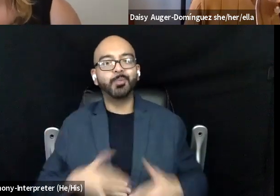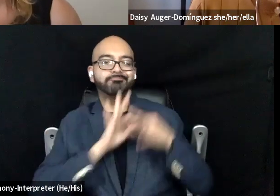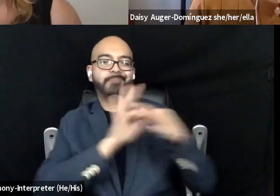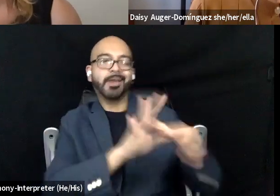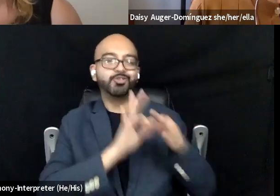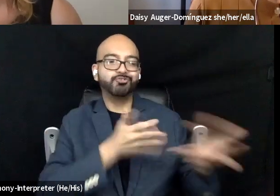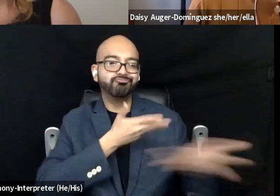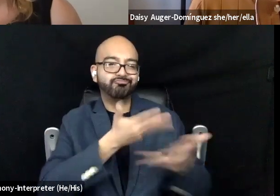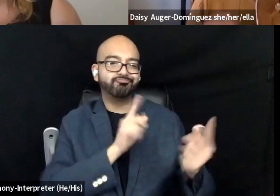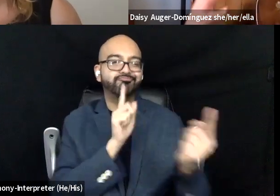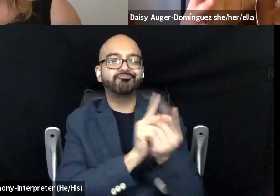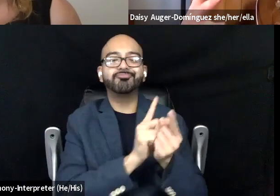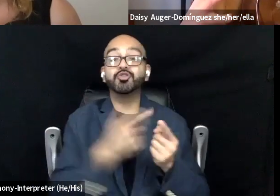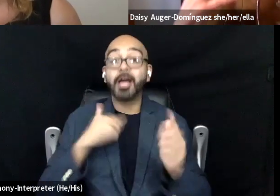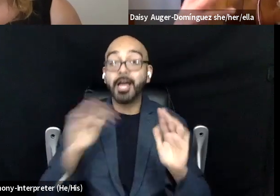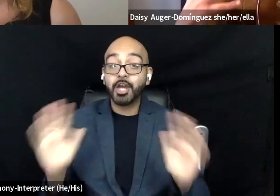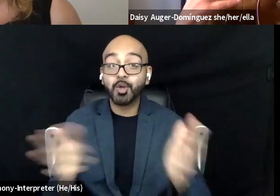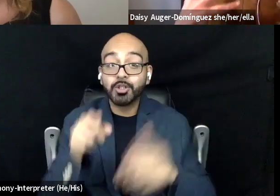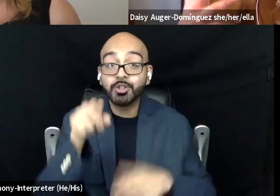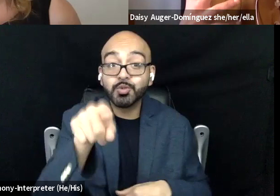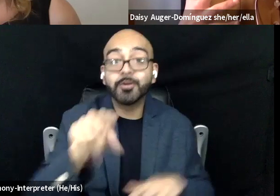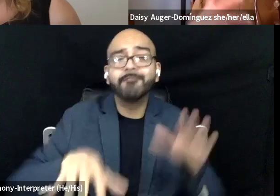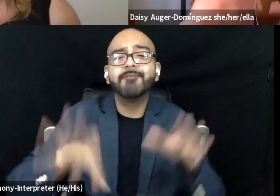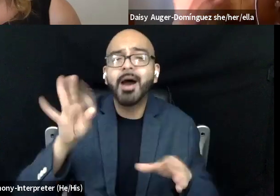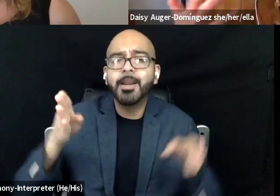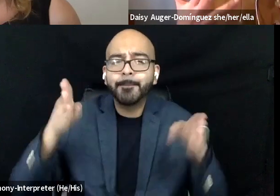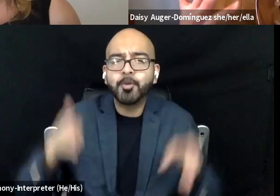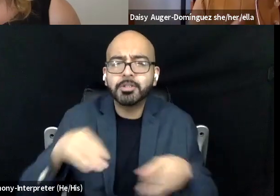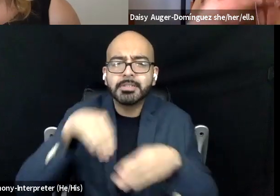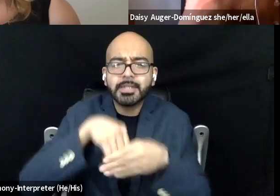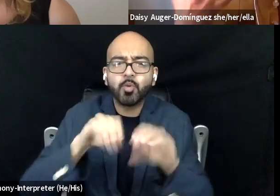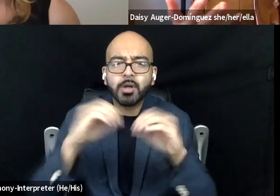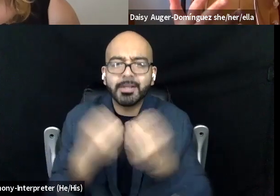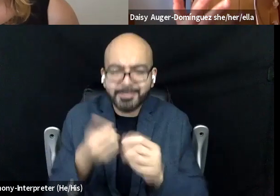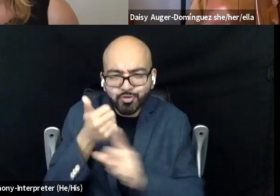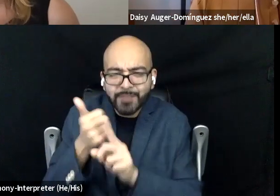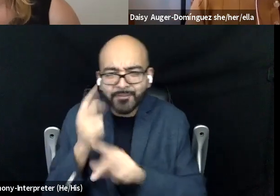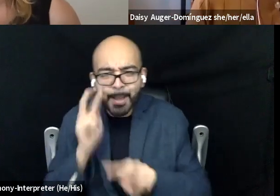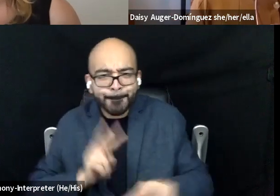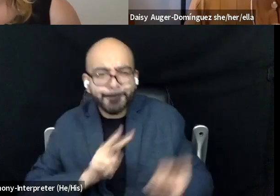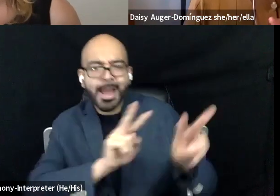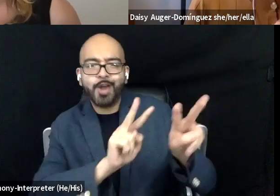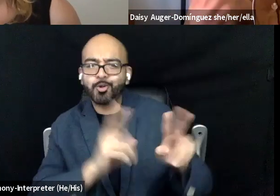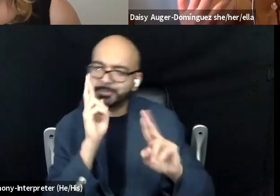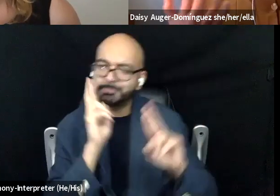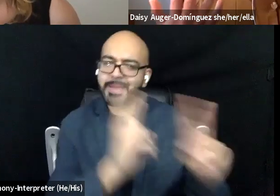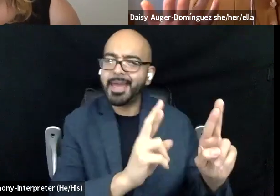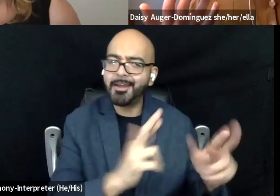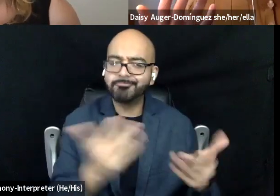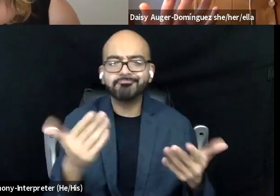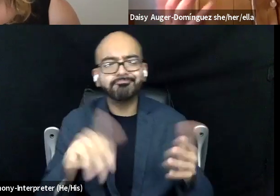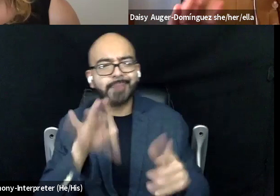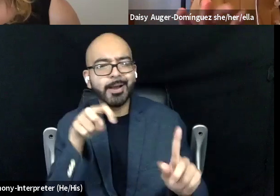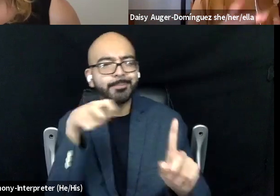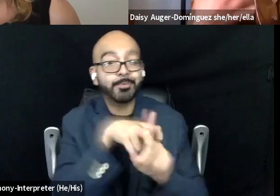encourage you to find individuals in the organization that you admire, that you respect. It doesn't hurt if they have